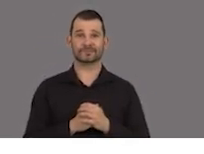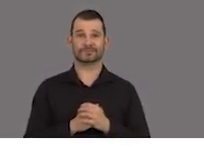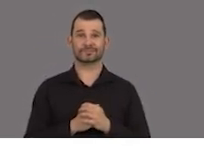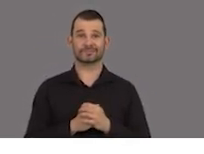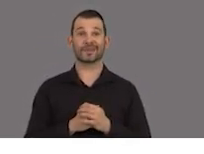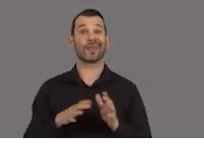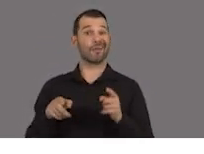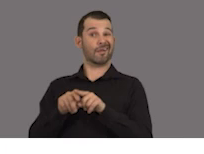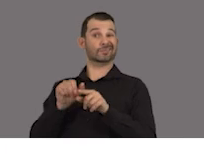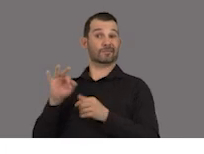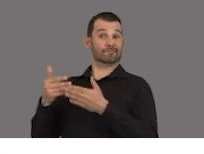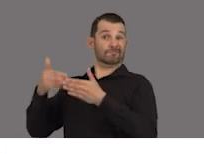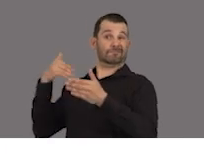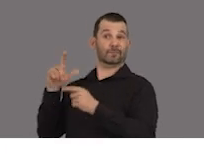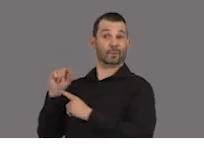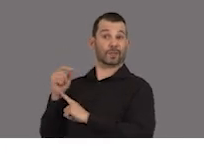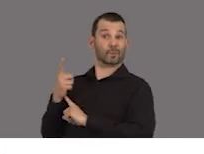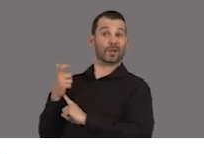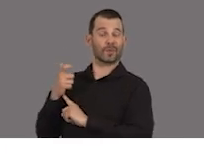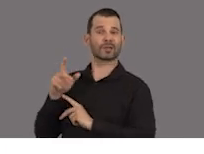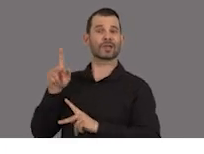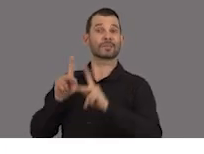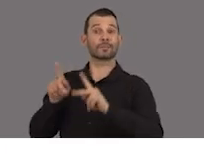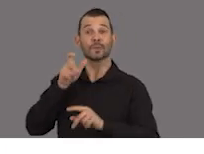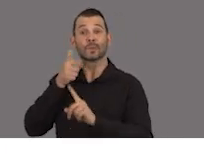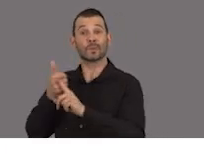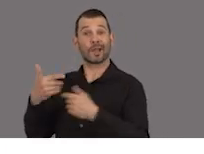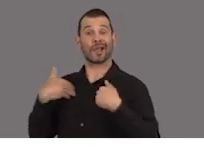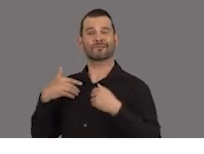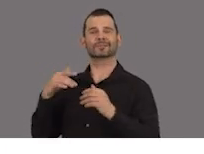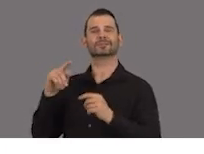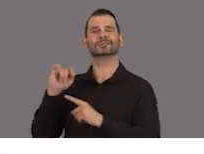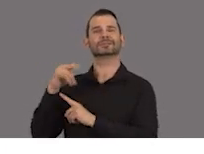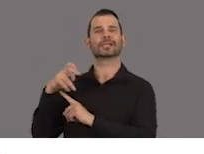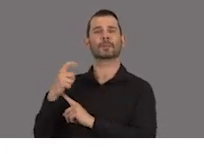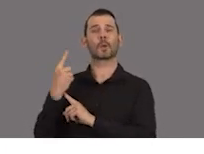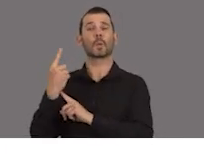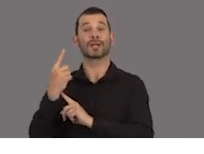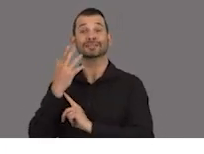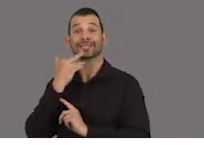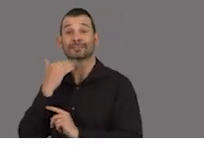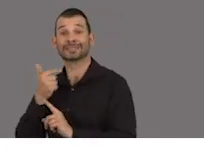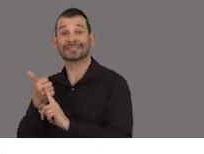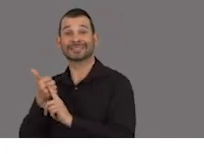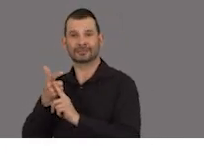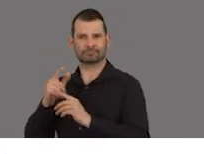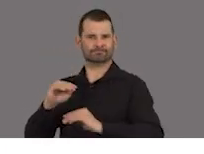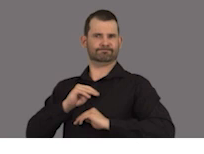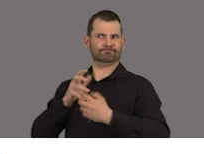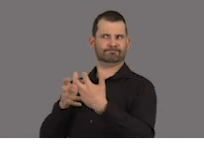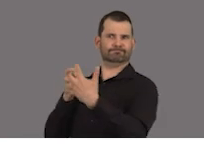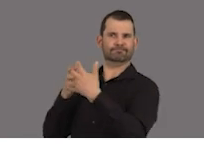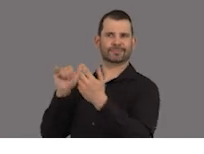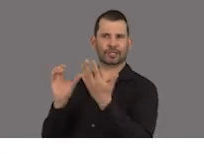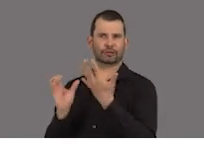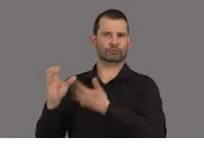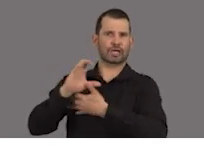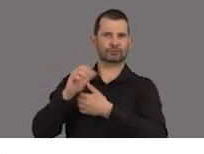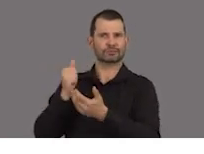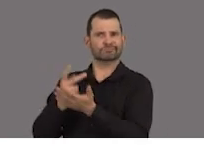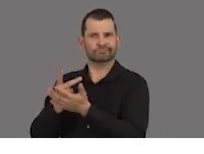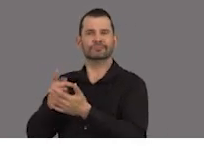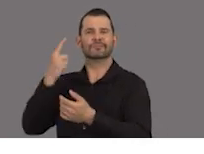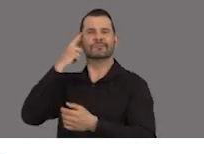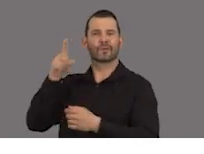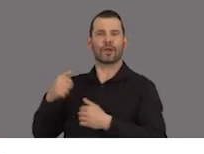category. As of 2021, people with type 1 diabetes meet the eligible criteria under